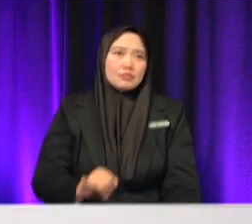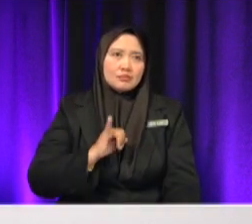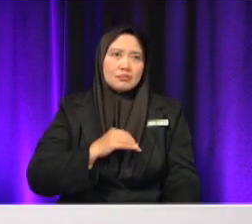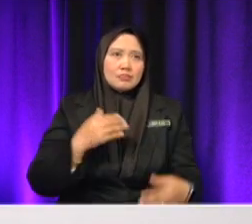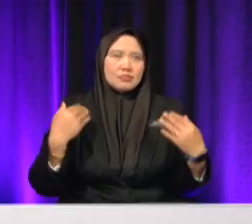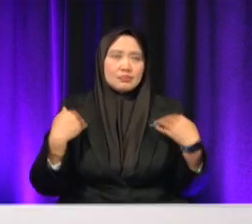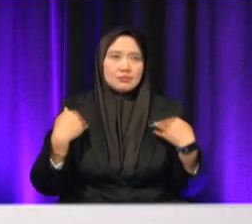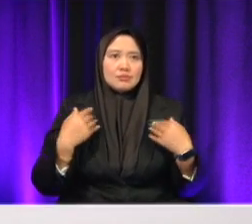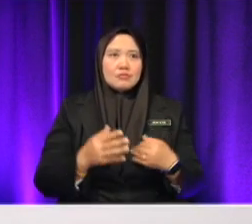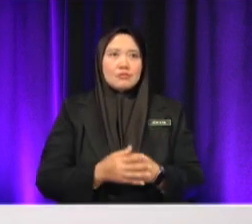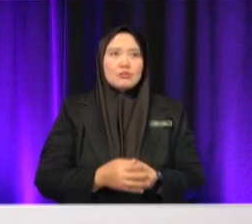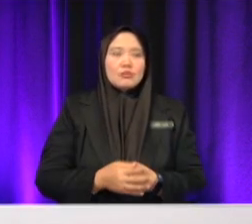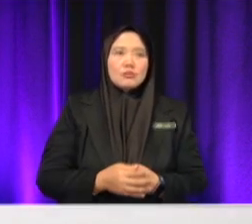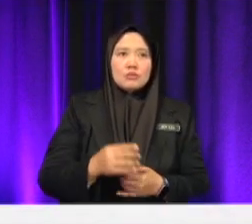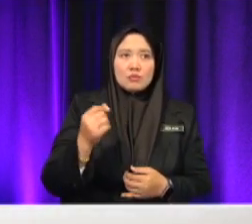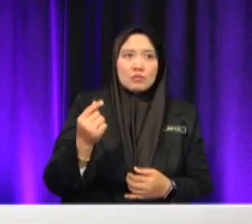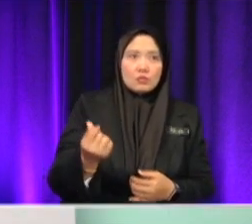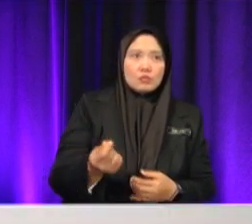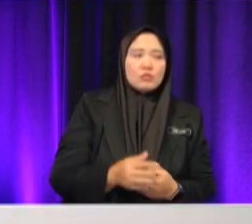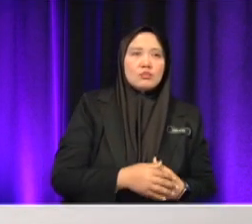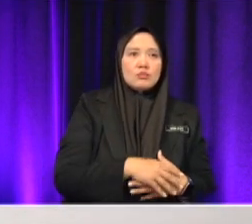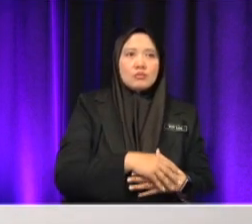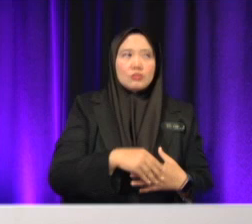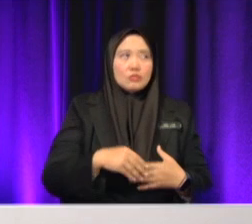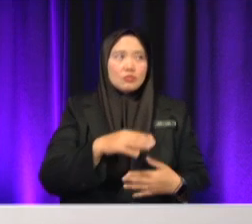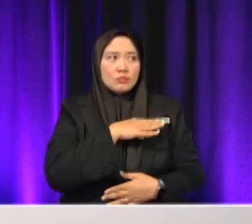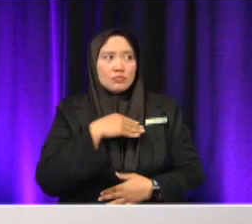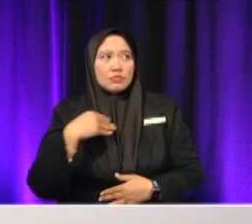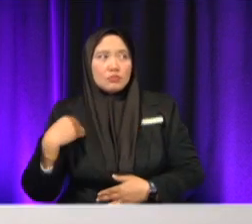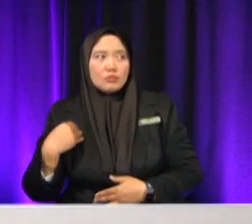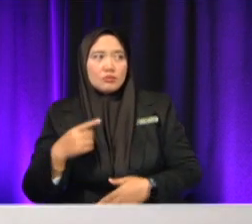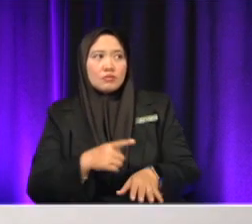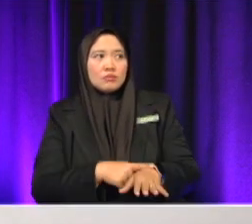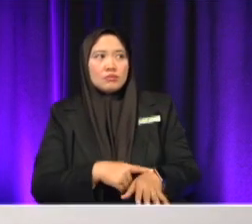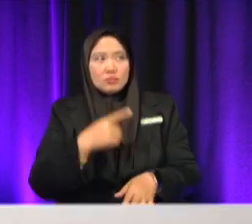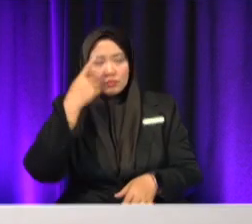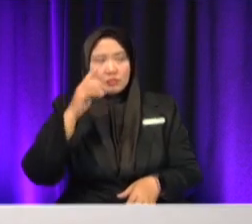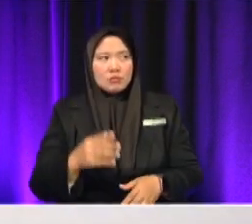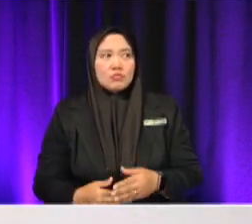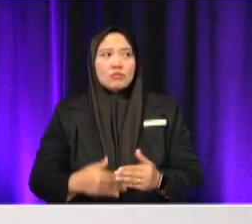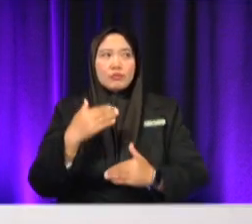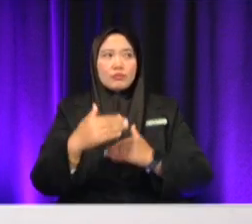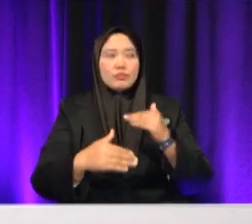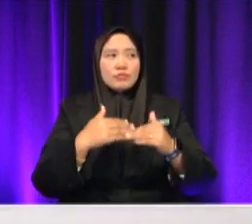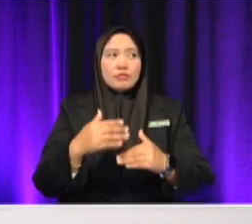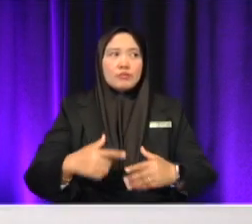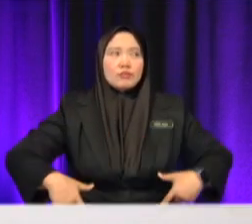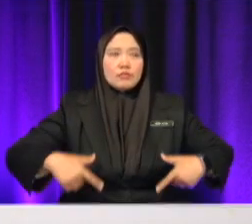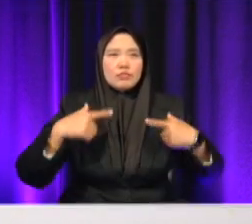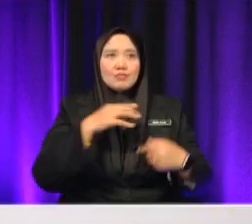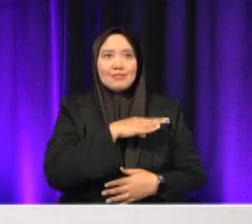I have considered using my money and time to improve the lives of others. But in this case, it is my parents' money and not mine